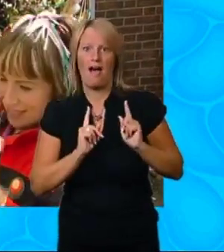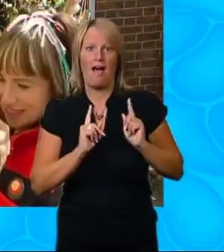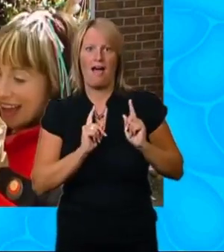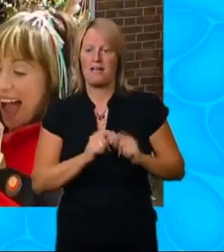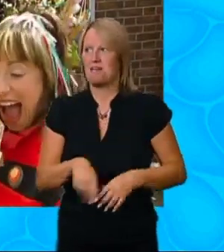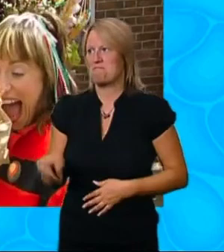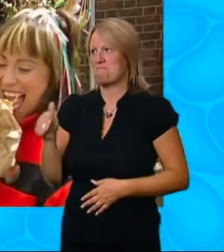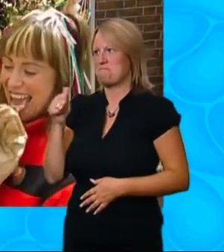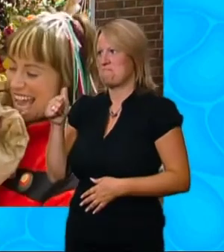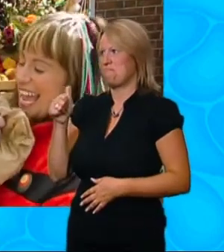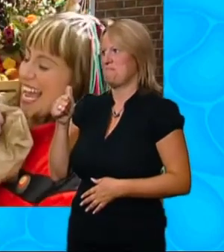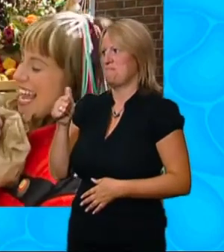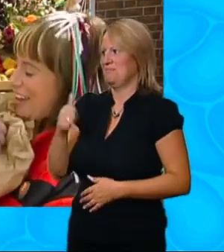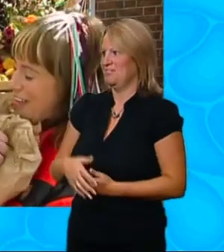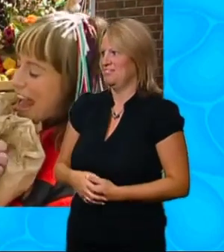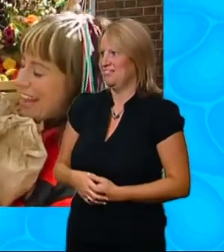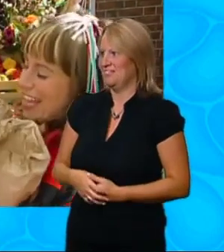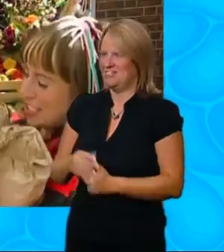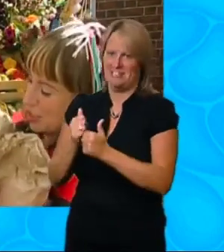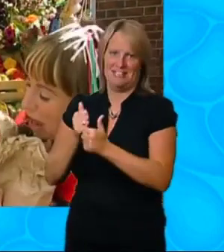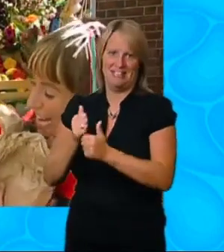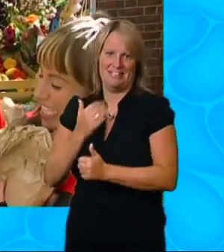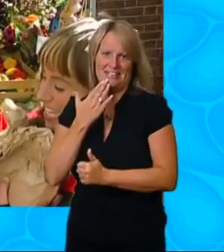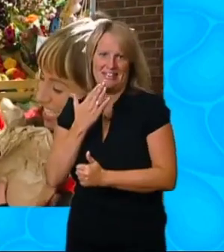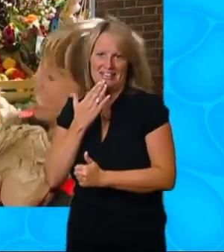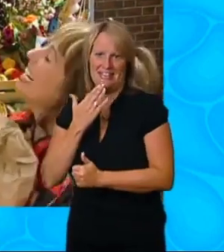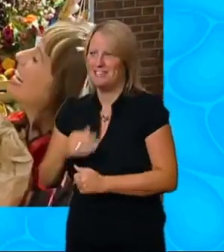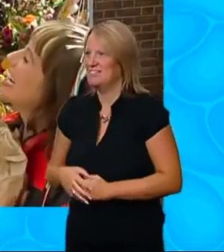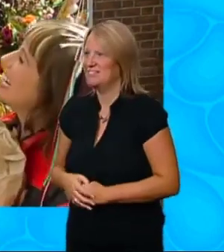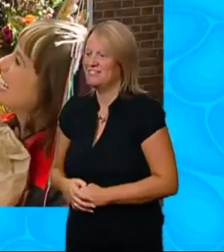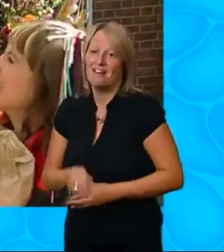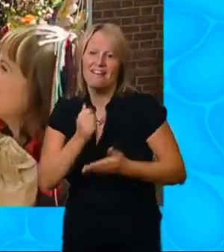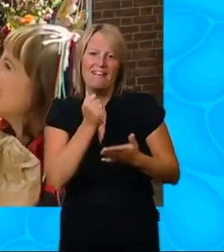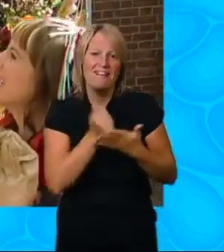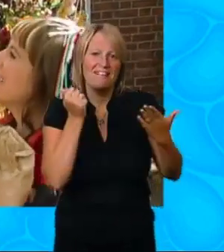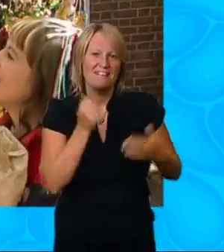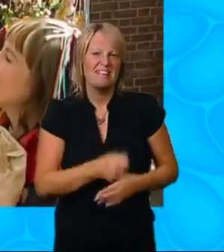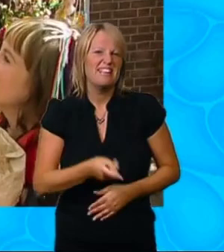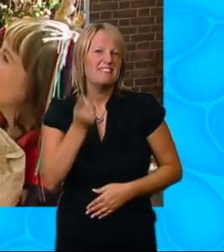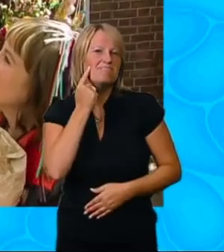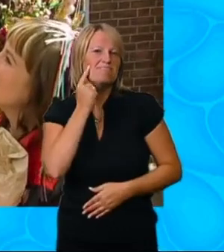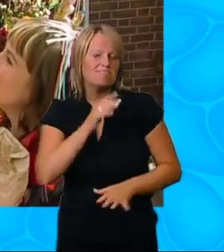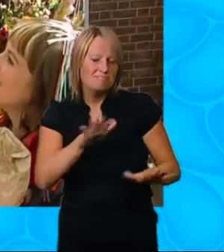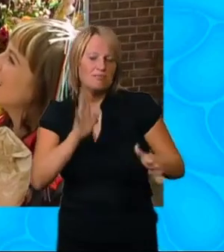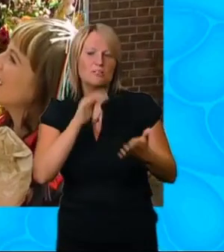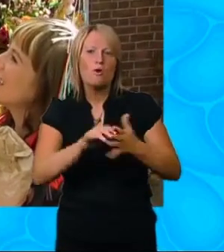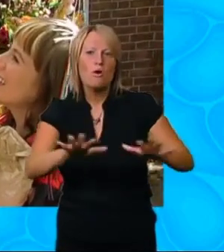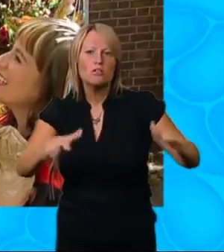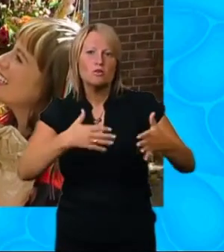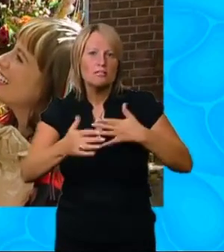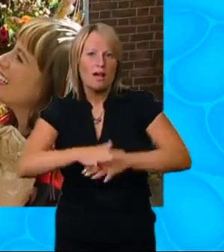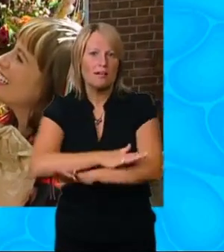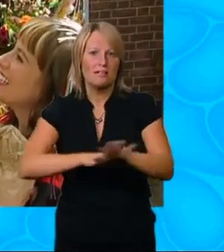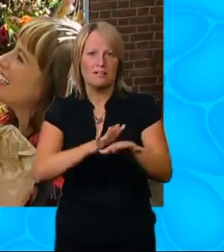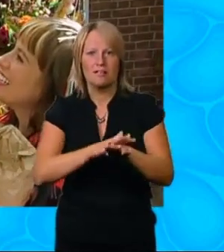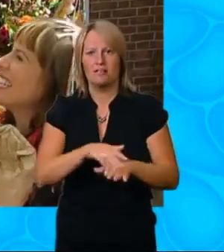Ta-da! Hey! Great! That's just what I needed. Fantastic. It was easy to find once I got my stall sorted. Everything